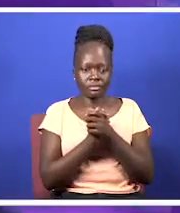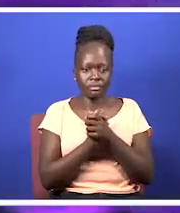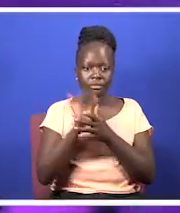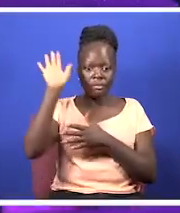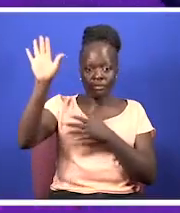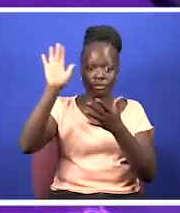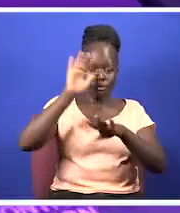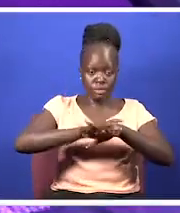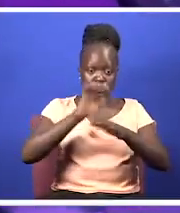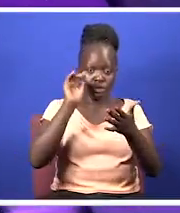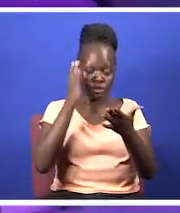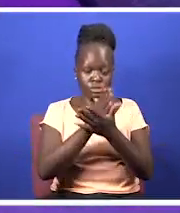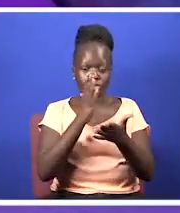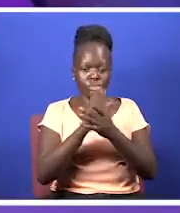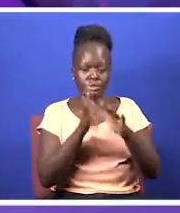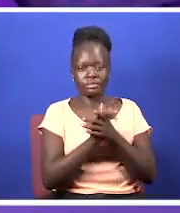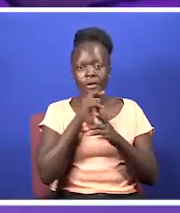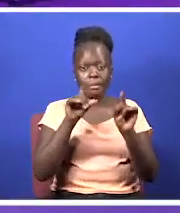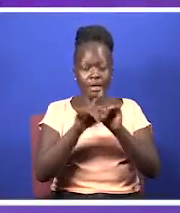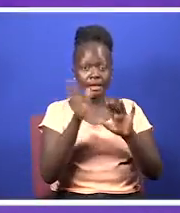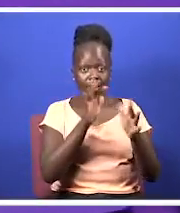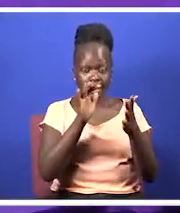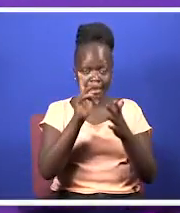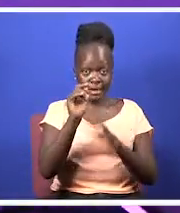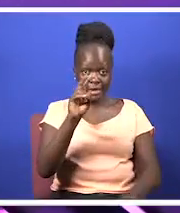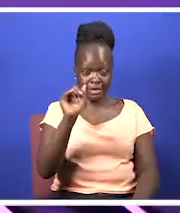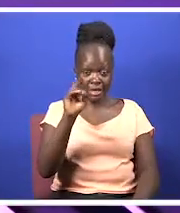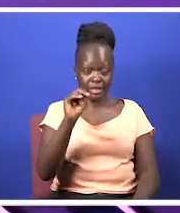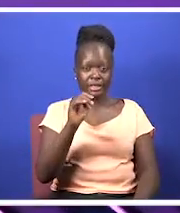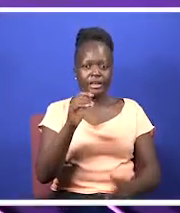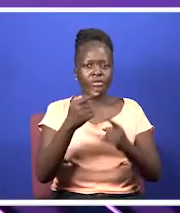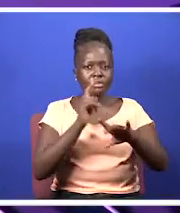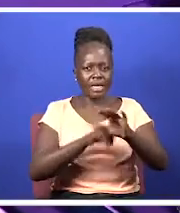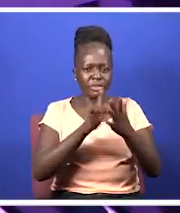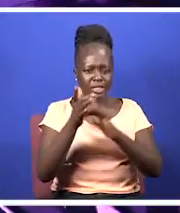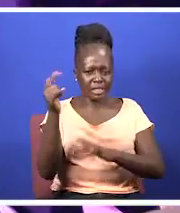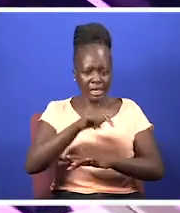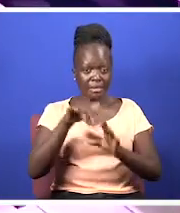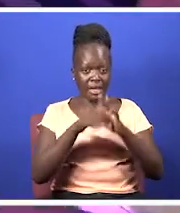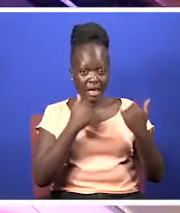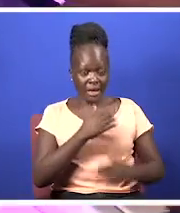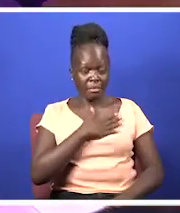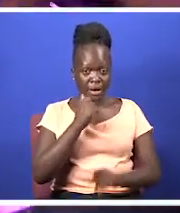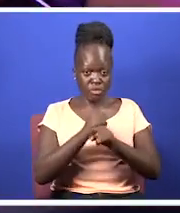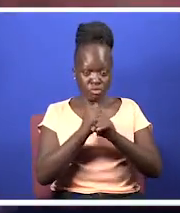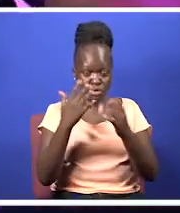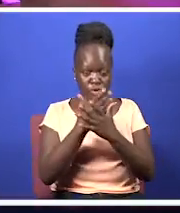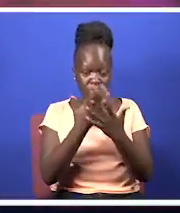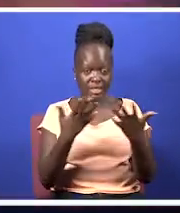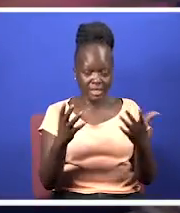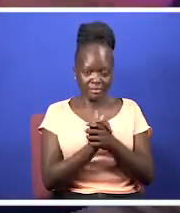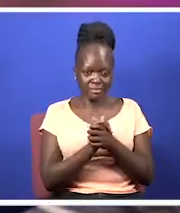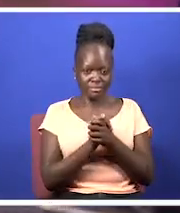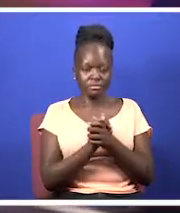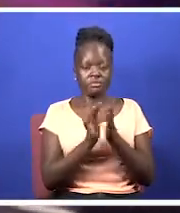He's good, Brother Kevin. Since Jesus came into our hearts, hallelujah, he's done a new thing. Yeah.